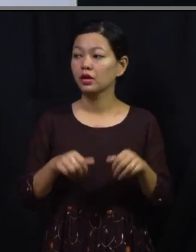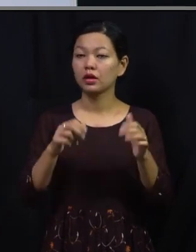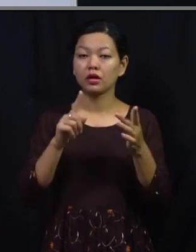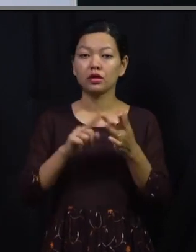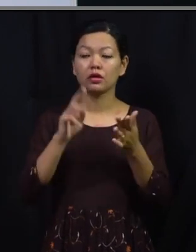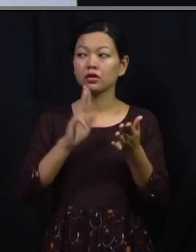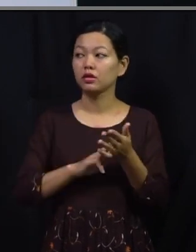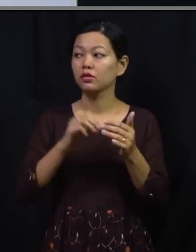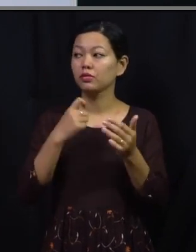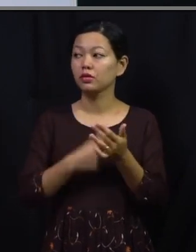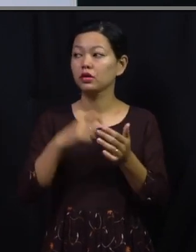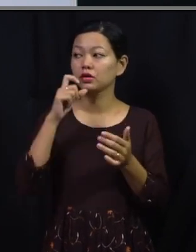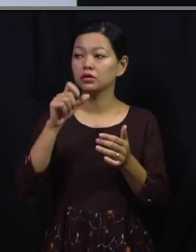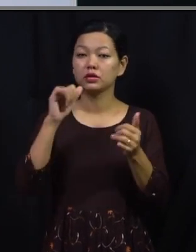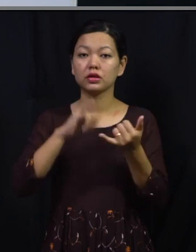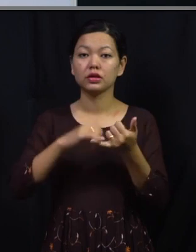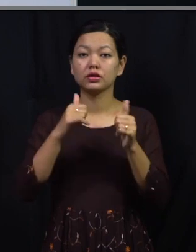IMRCSAC. So this